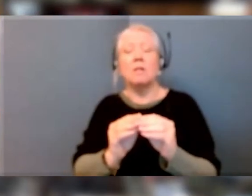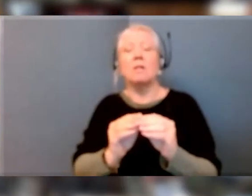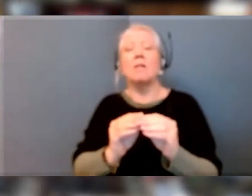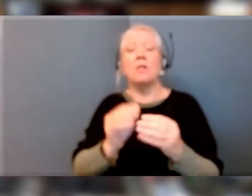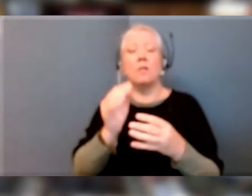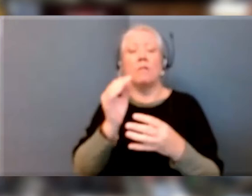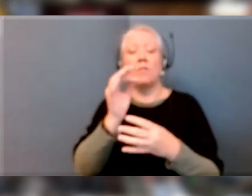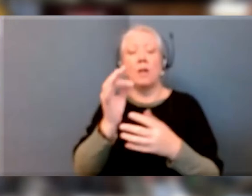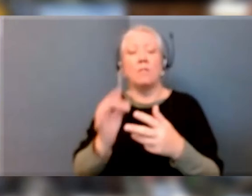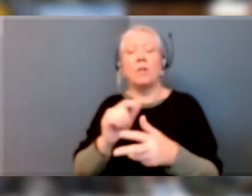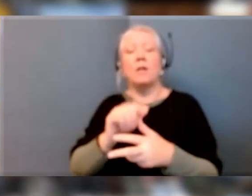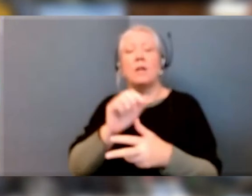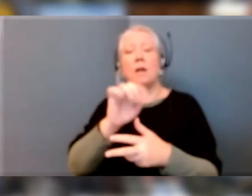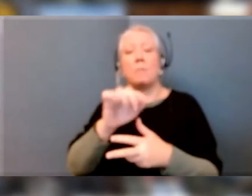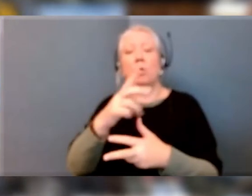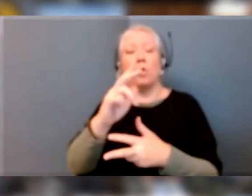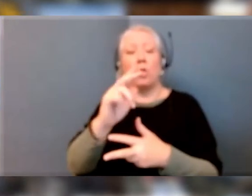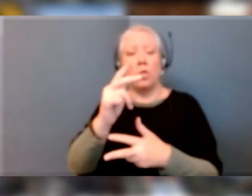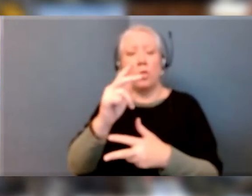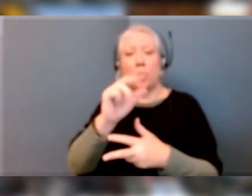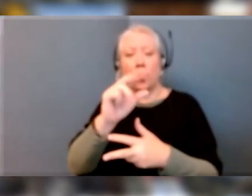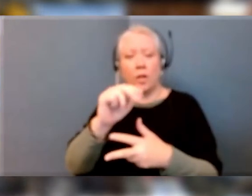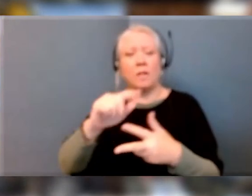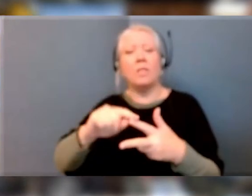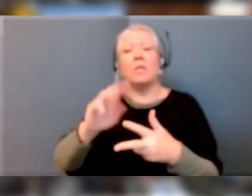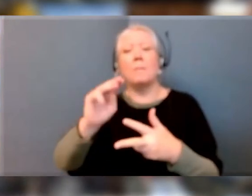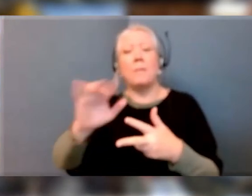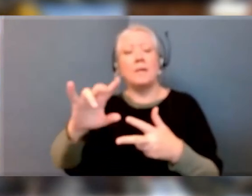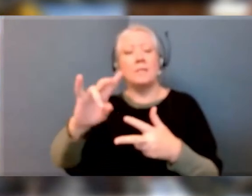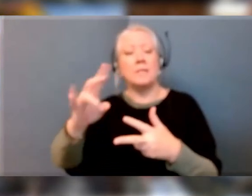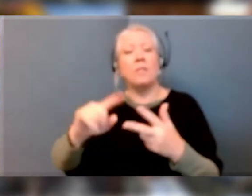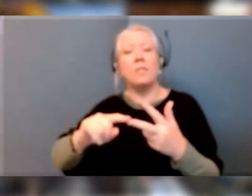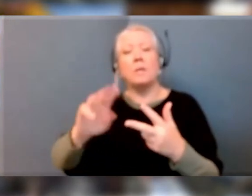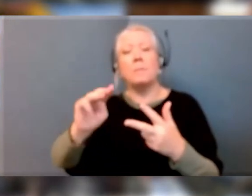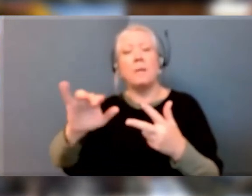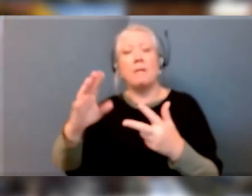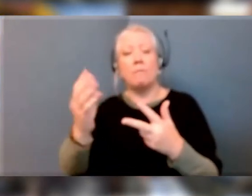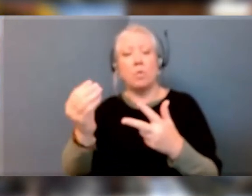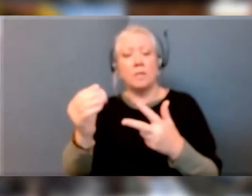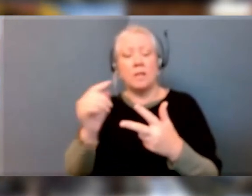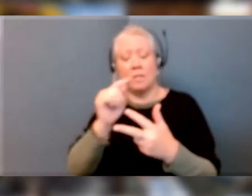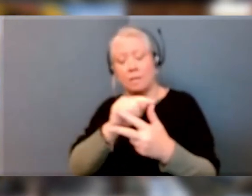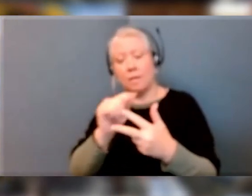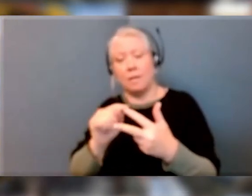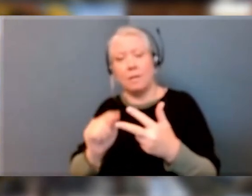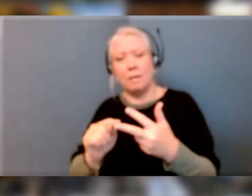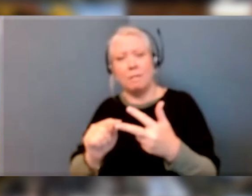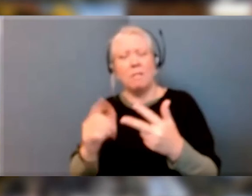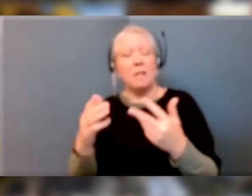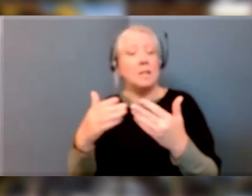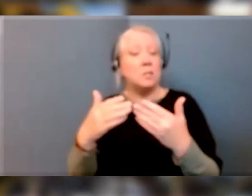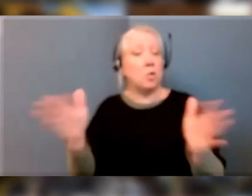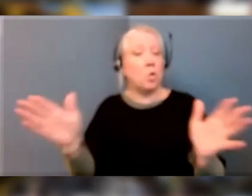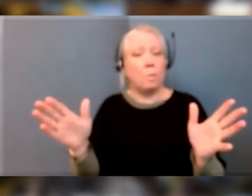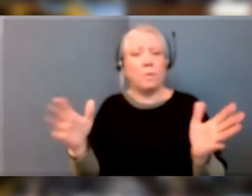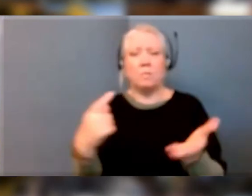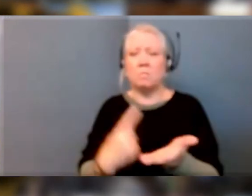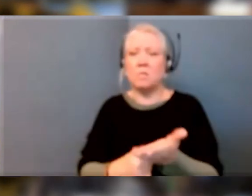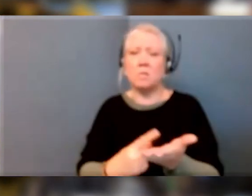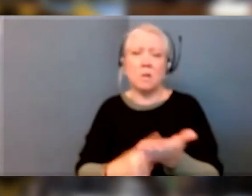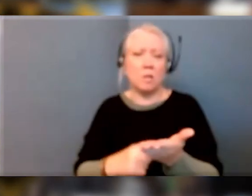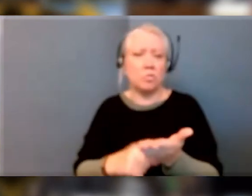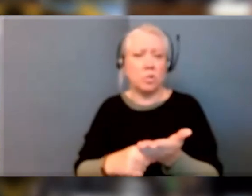30th, and then May 7th, and then May 14th for an hour. And this is an open format. It's an opportunity